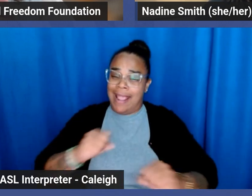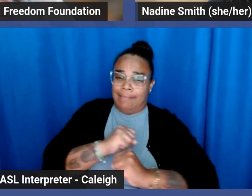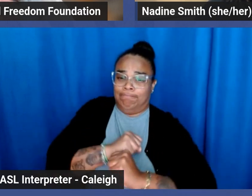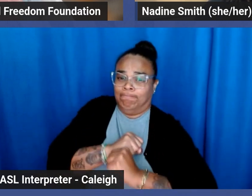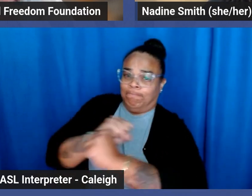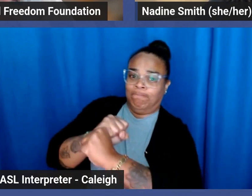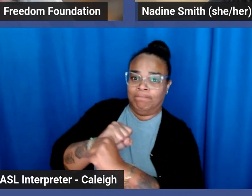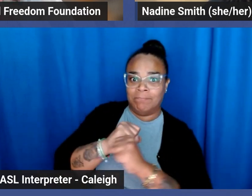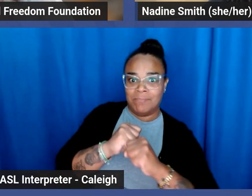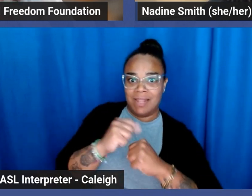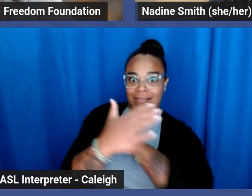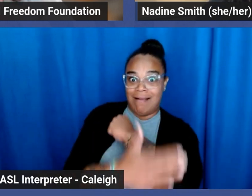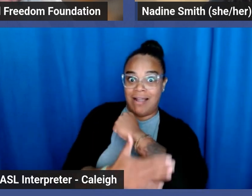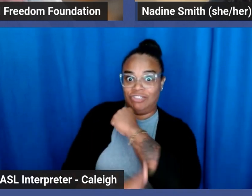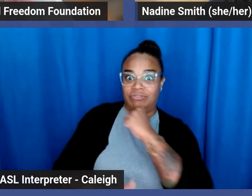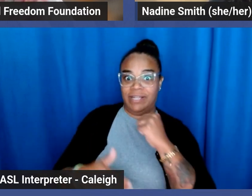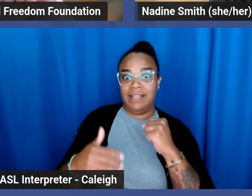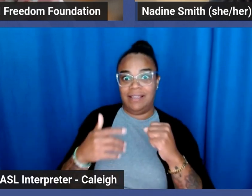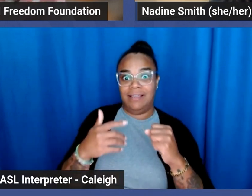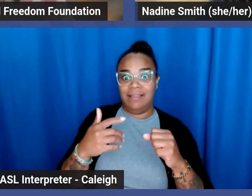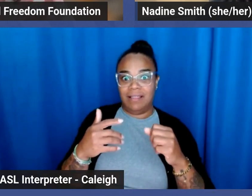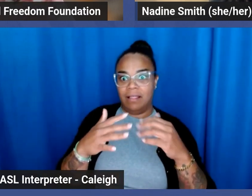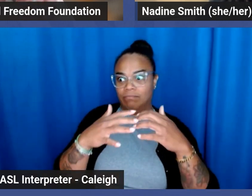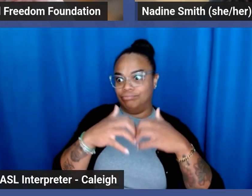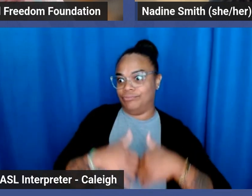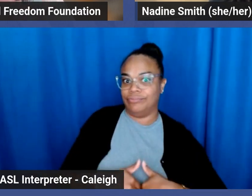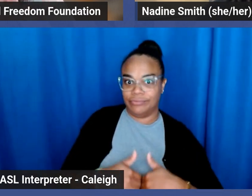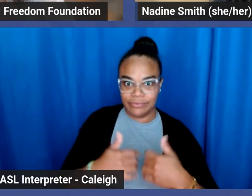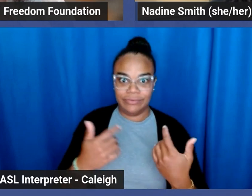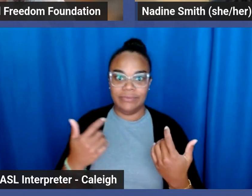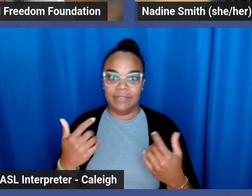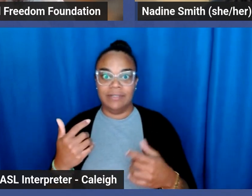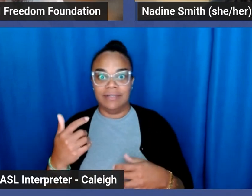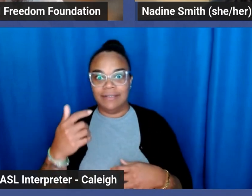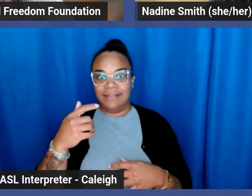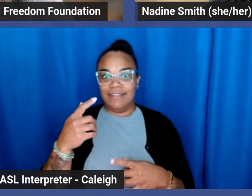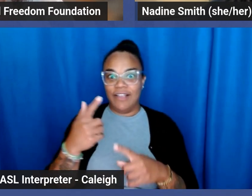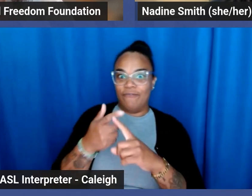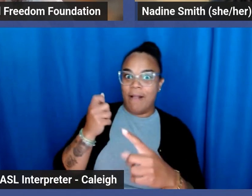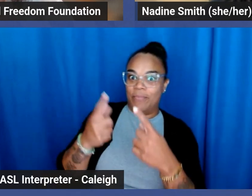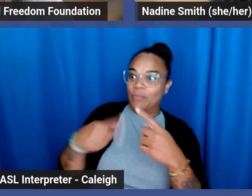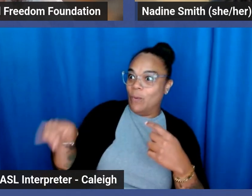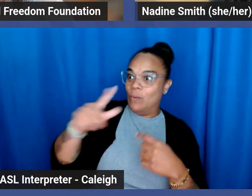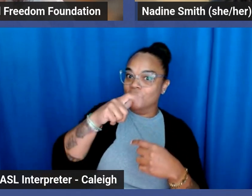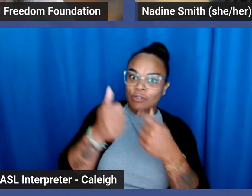country to these elites, and a real